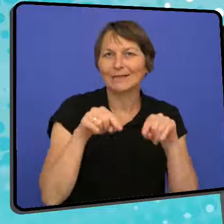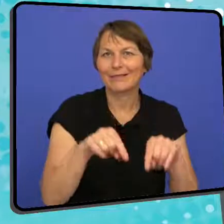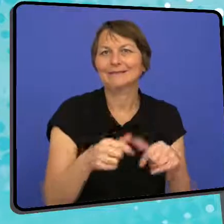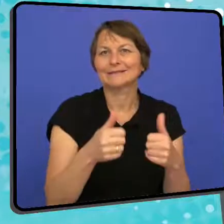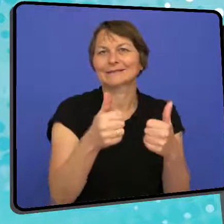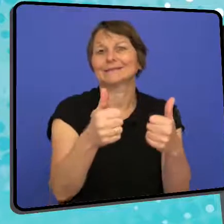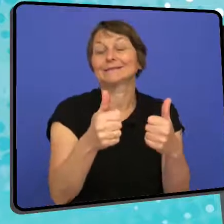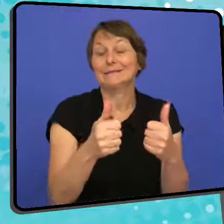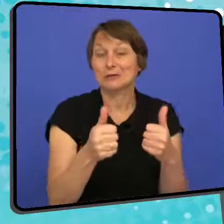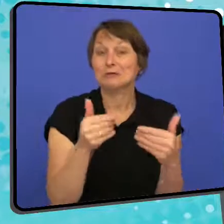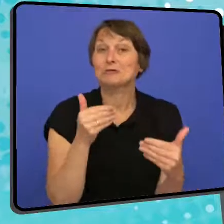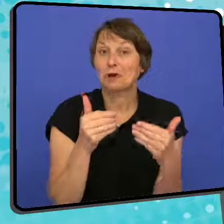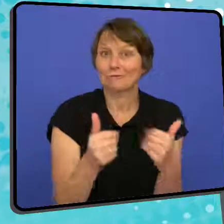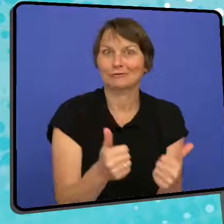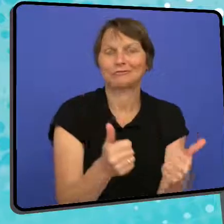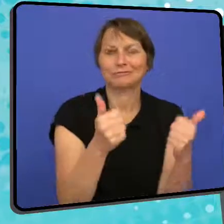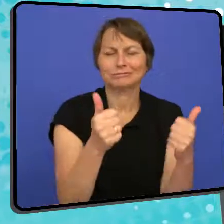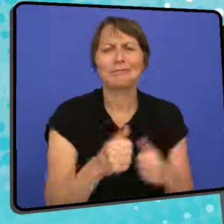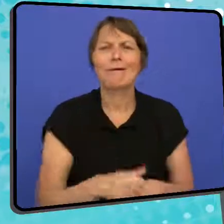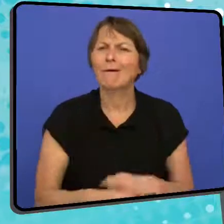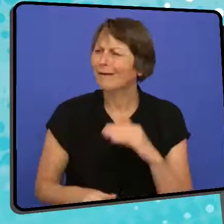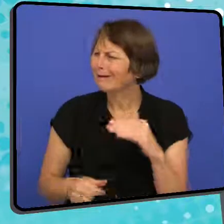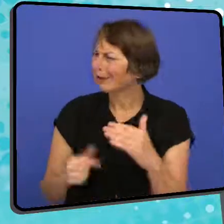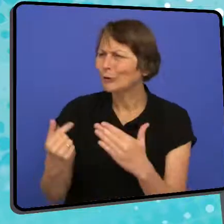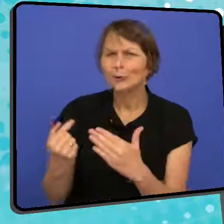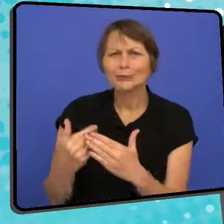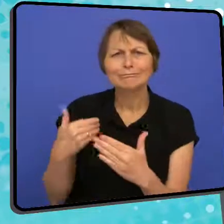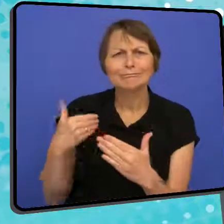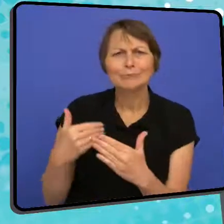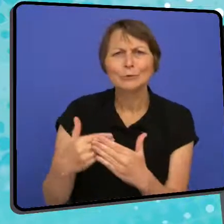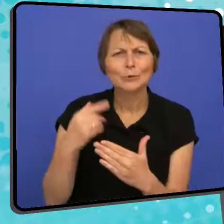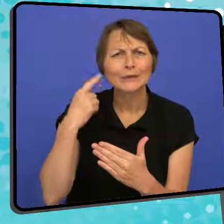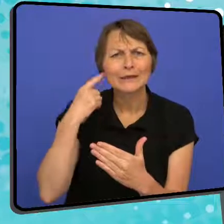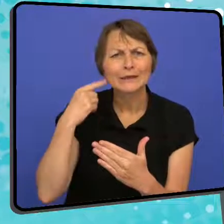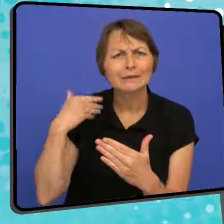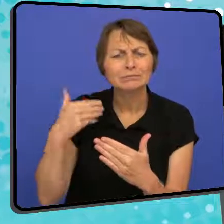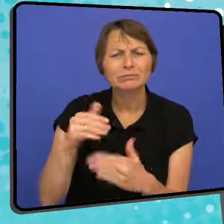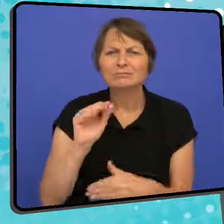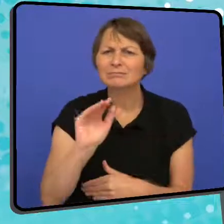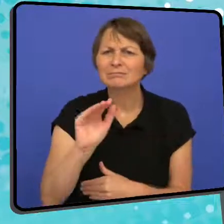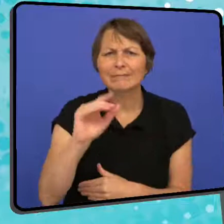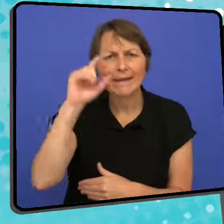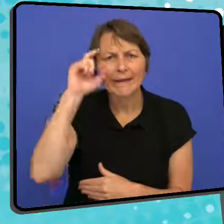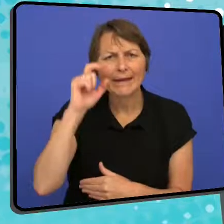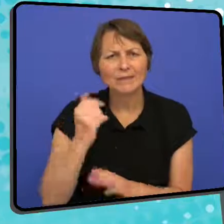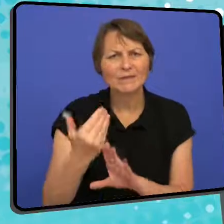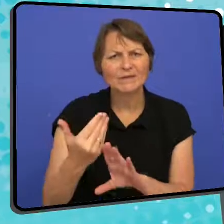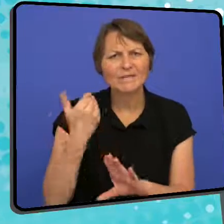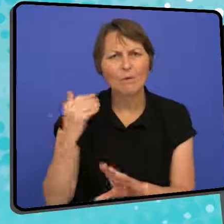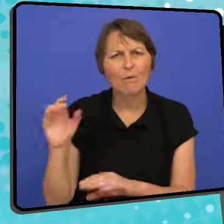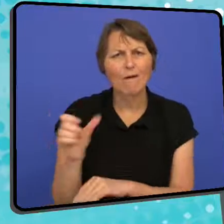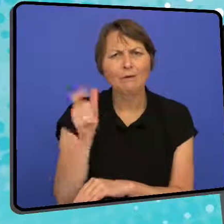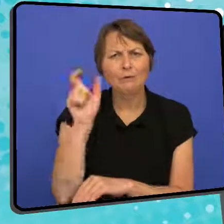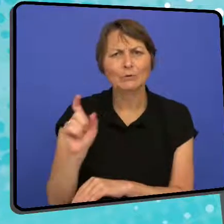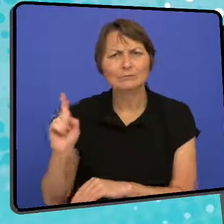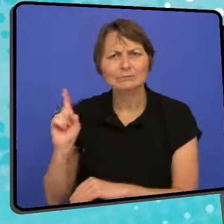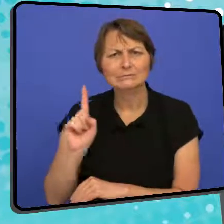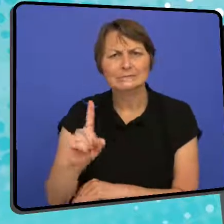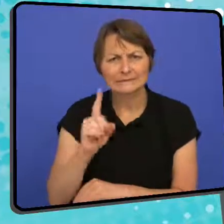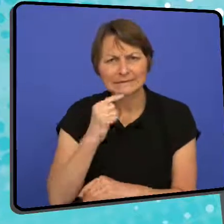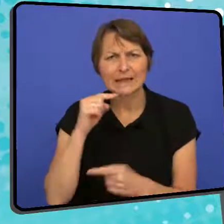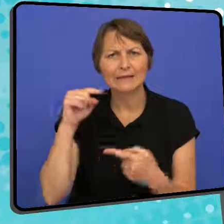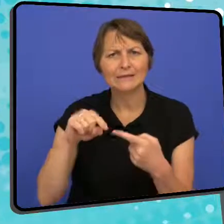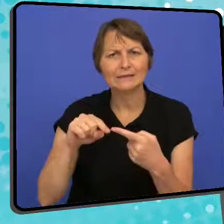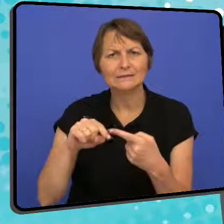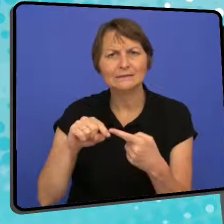Nice one. I think that's a new one. Actually, I don't know. Henk, has someone else mentioned that? Maybe we'll have to look back at previous episodes.